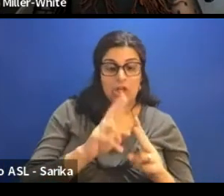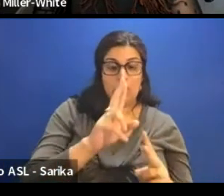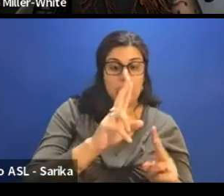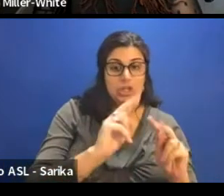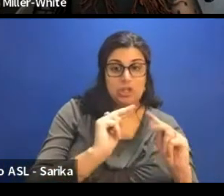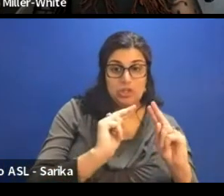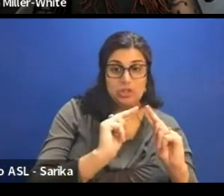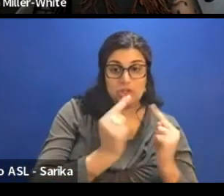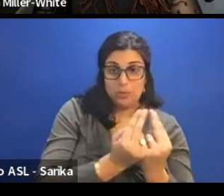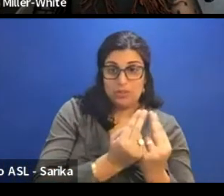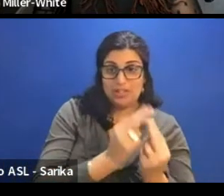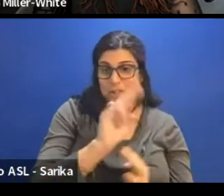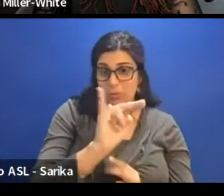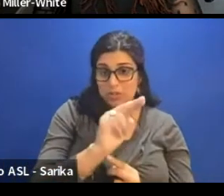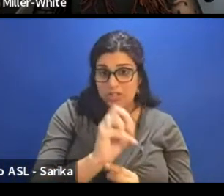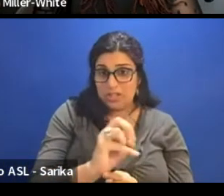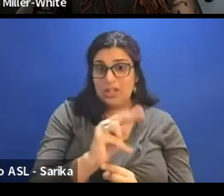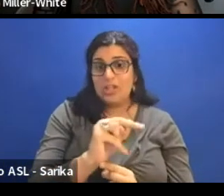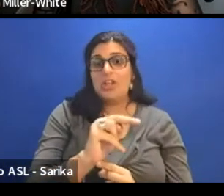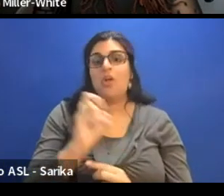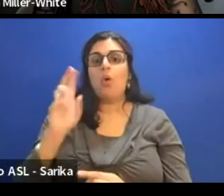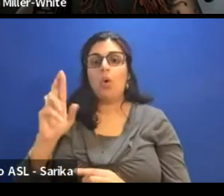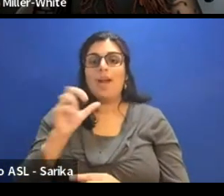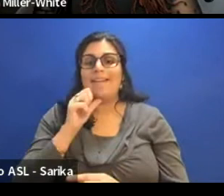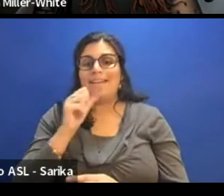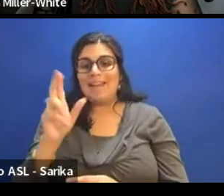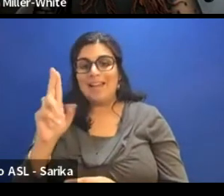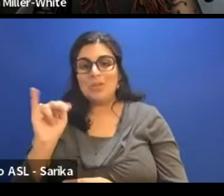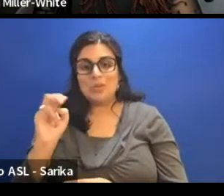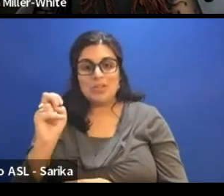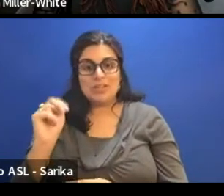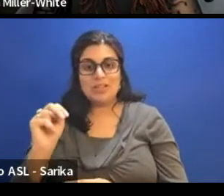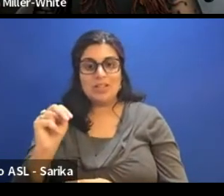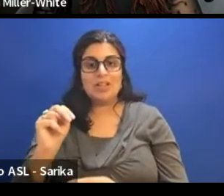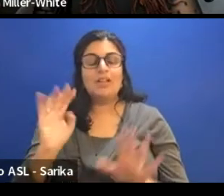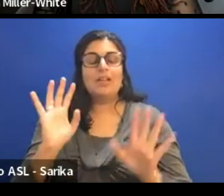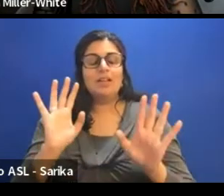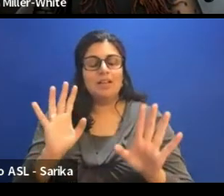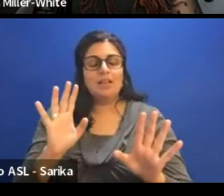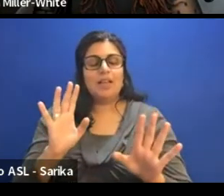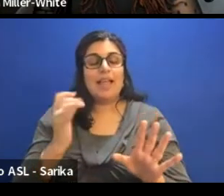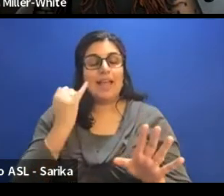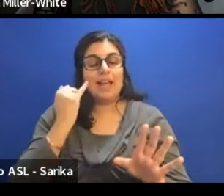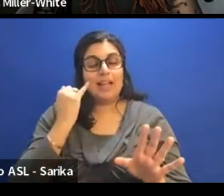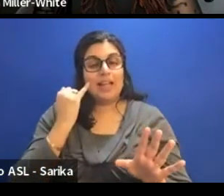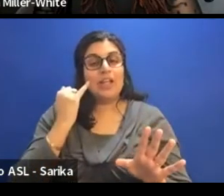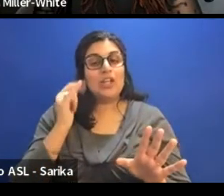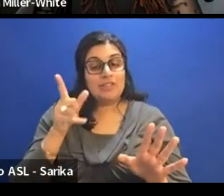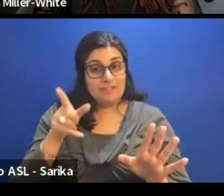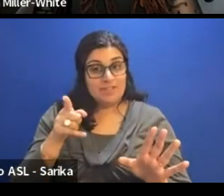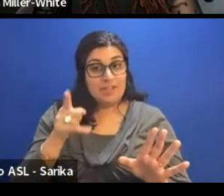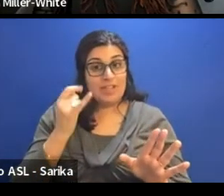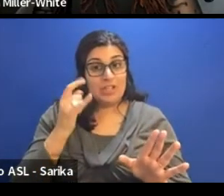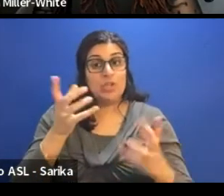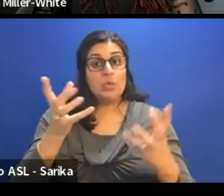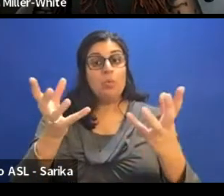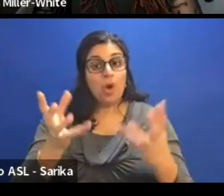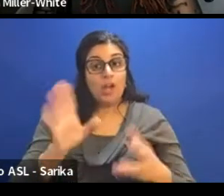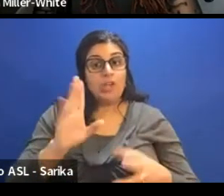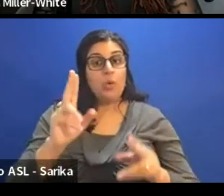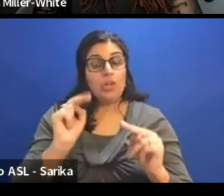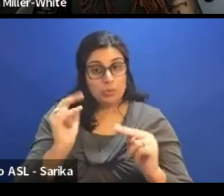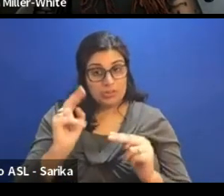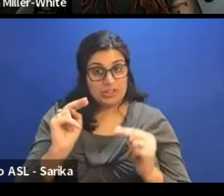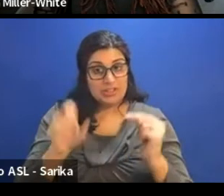say, as an artist, you definitely want your union to support you, right? In